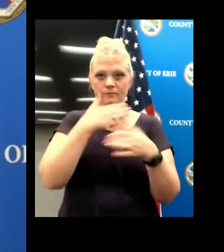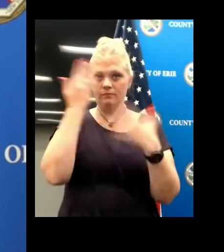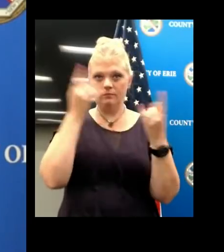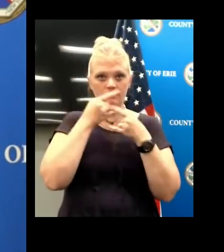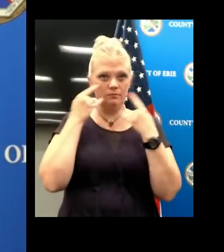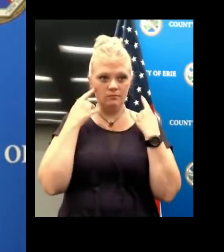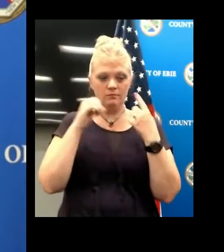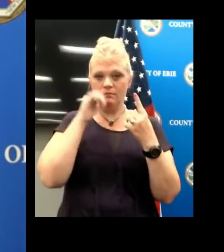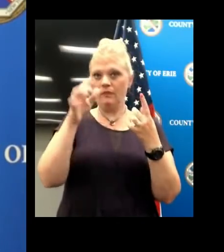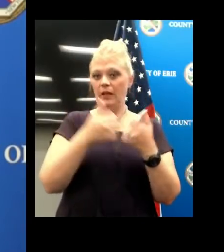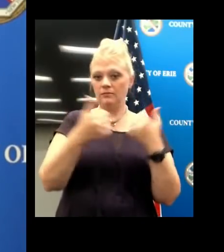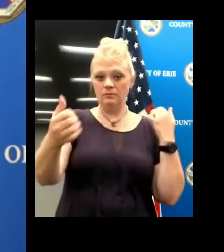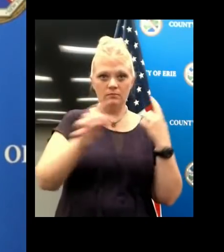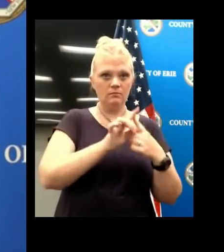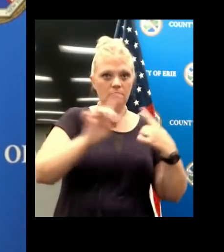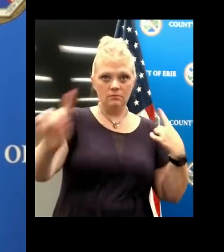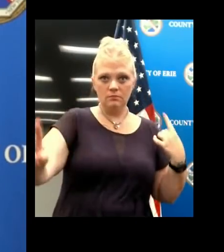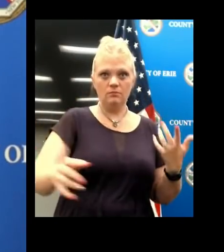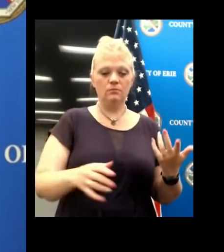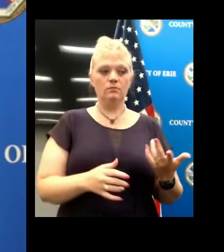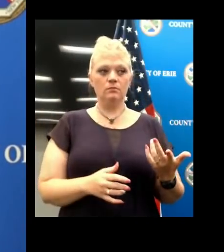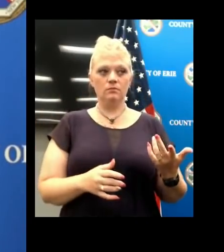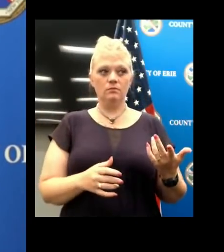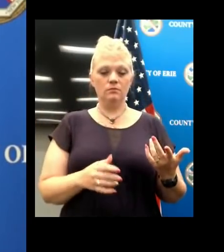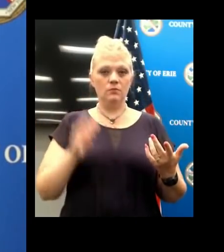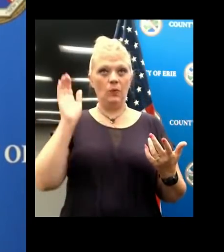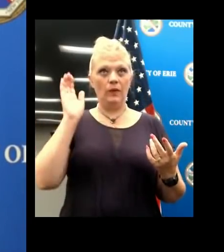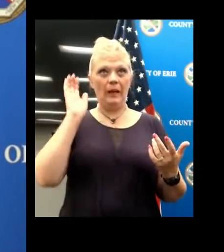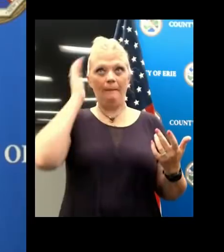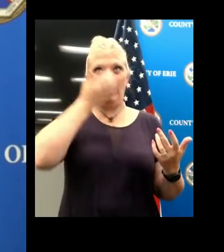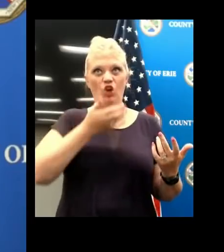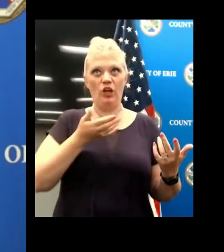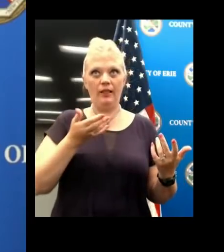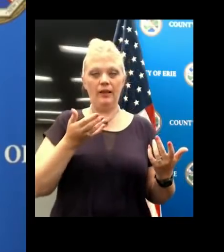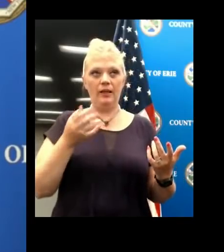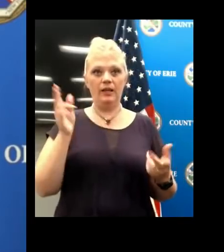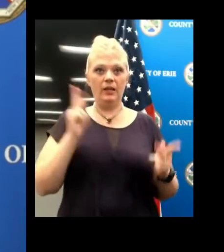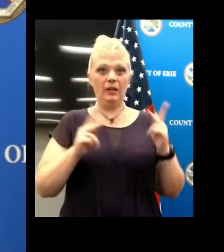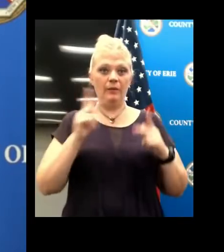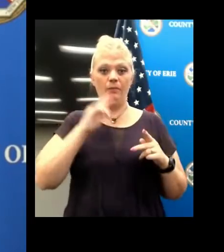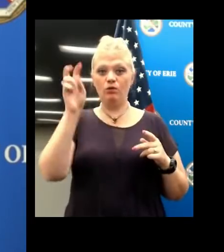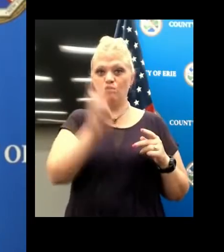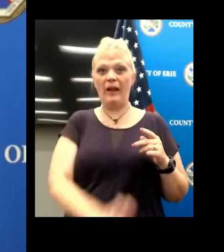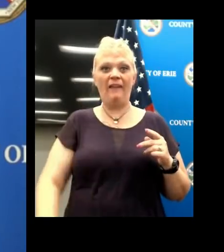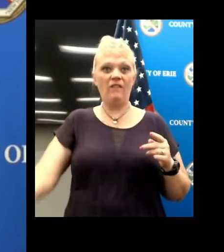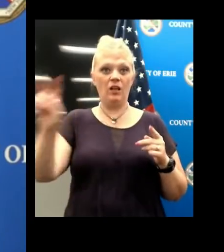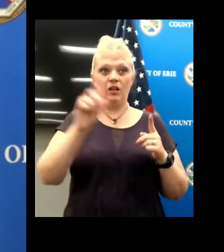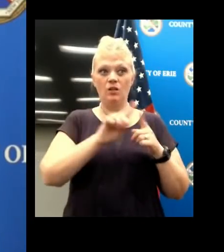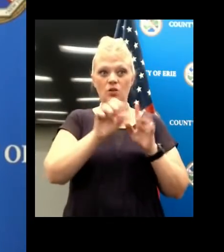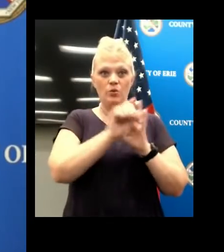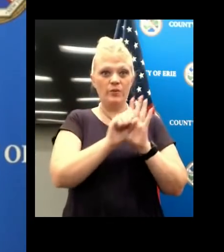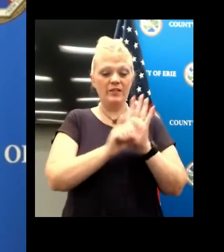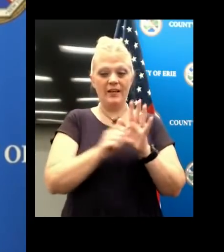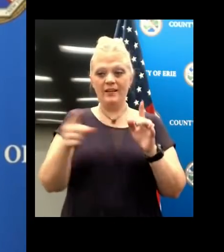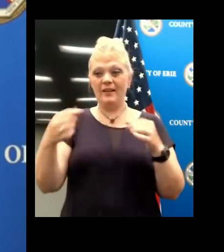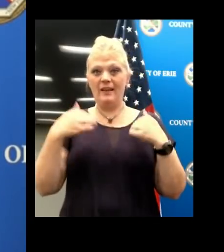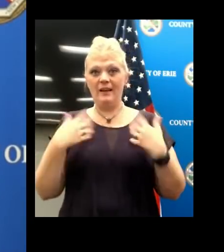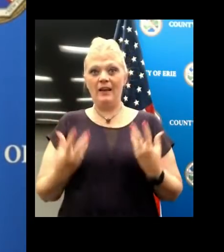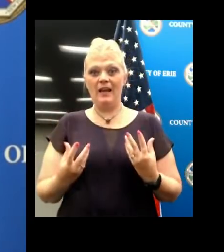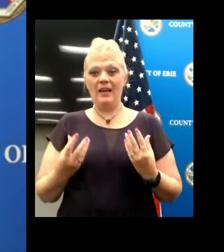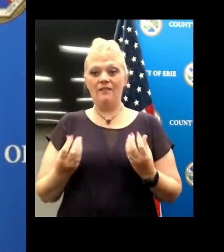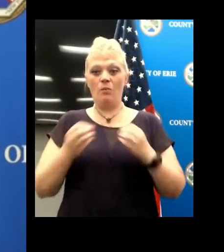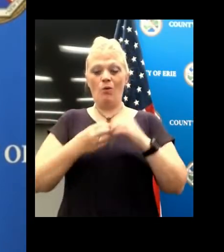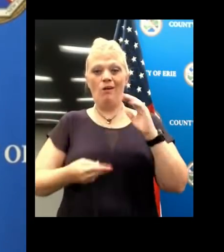not socially distancing. So, apparently, people are traveling to states that have even higher numbers than we